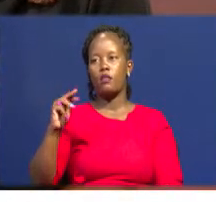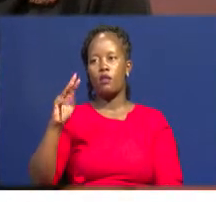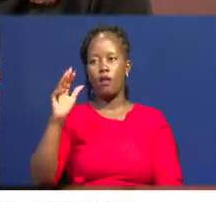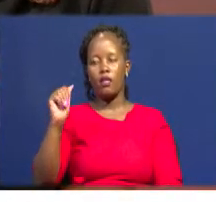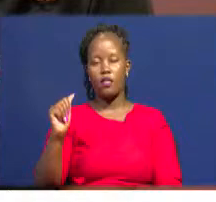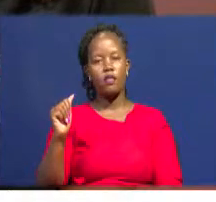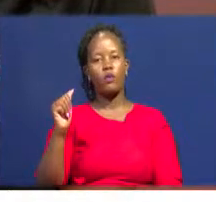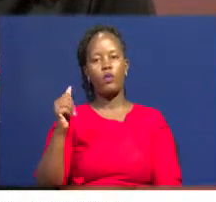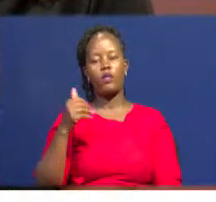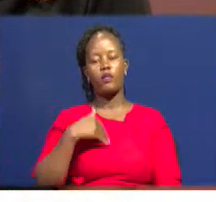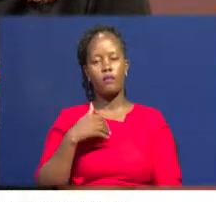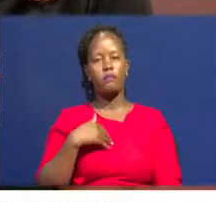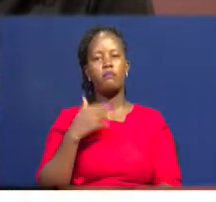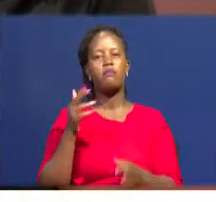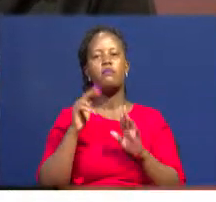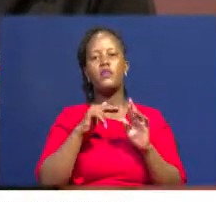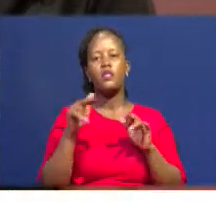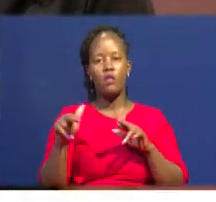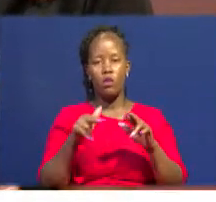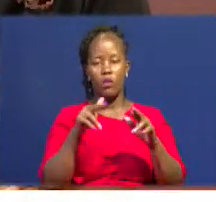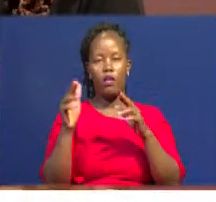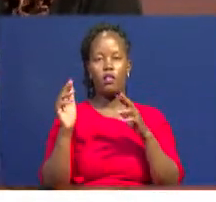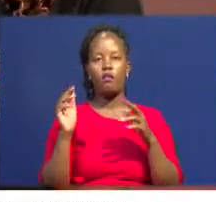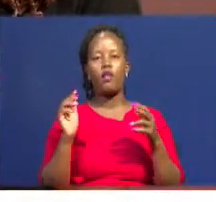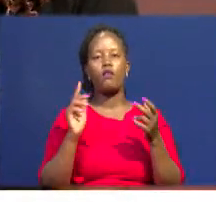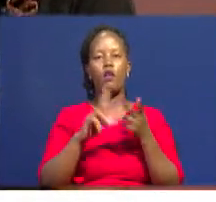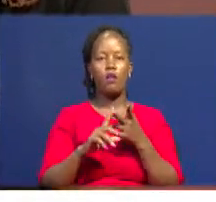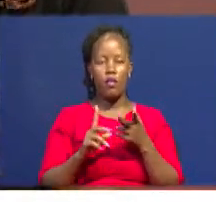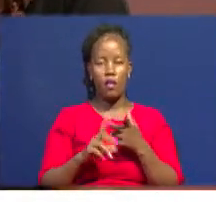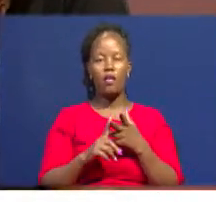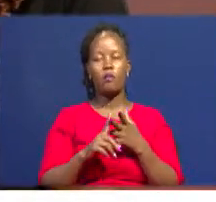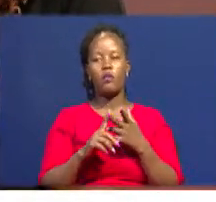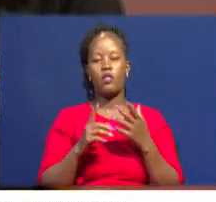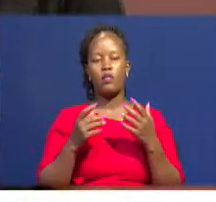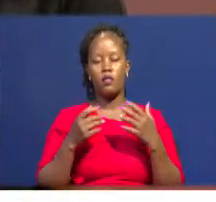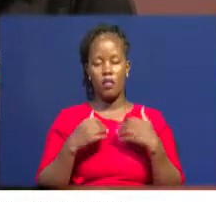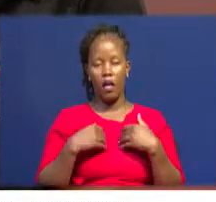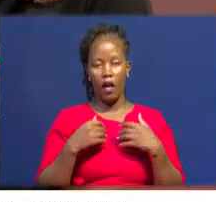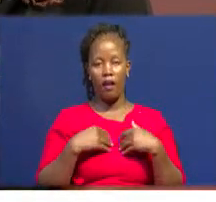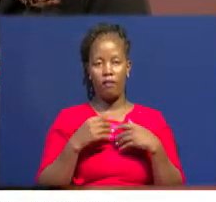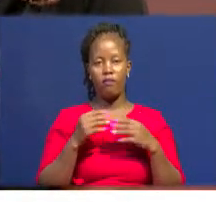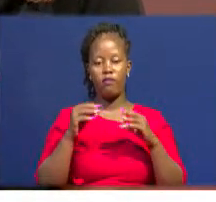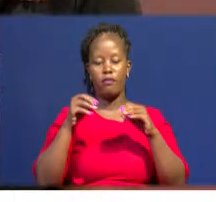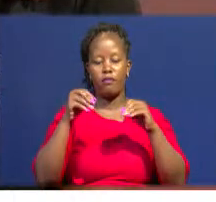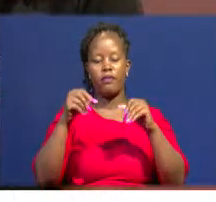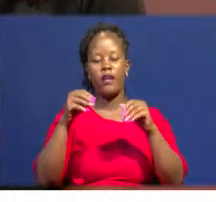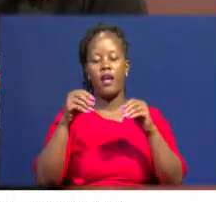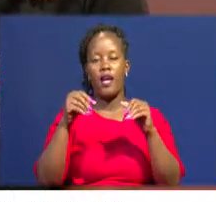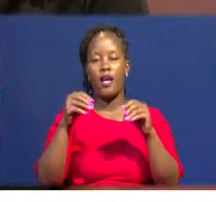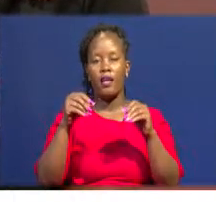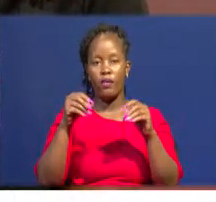has a river, dried up river. It has a sand, a beach with sand.